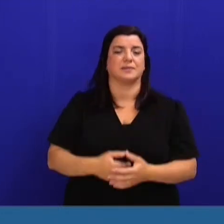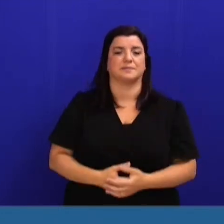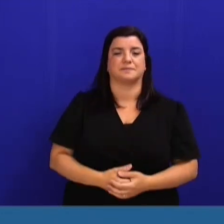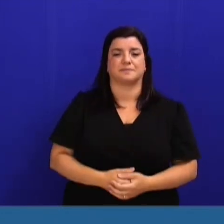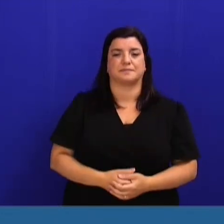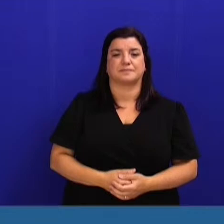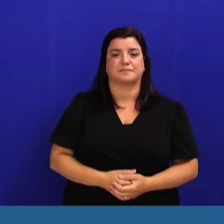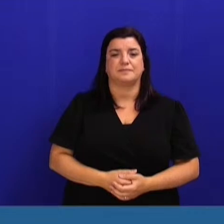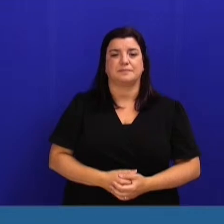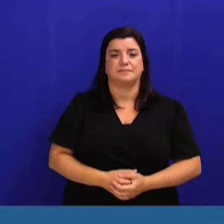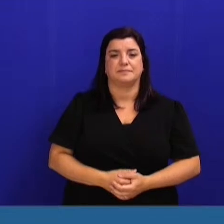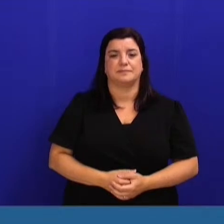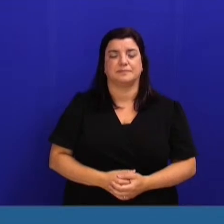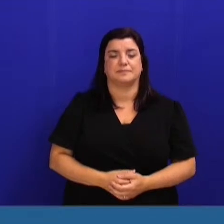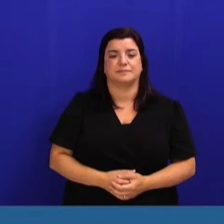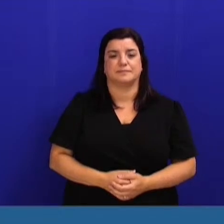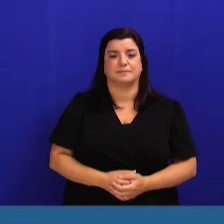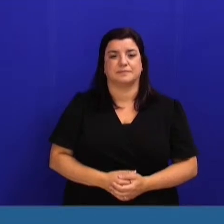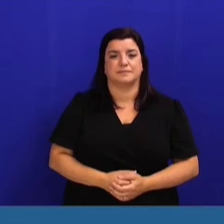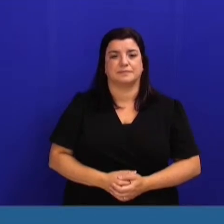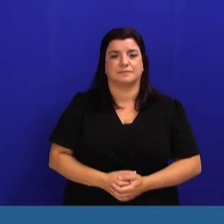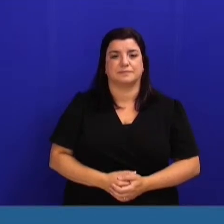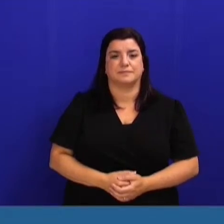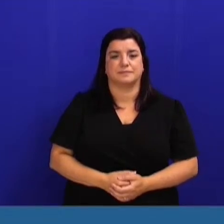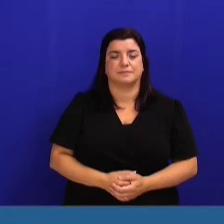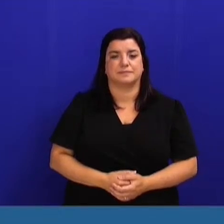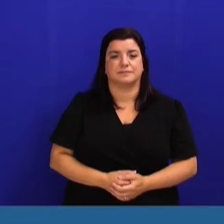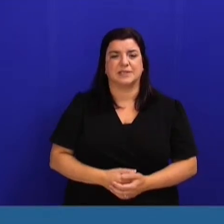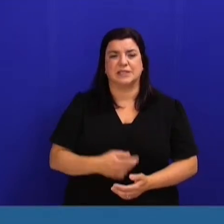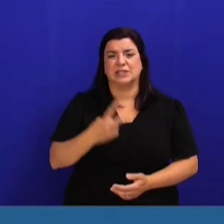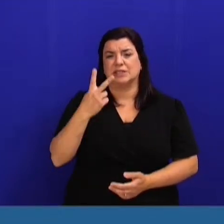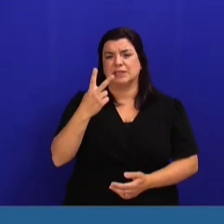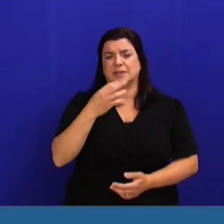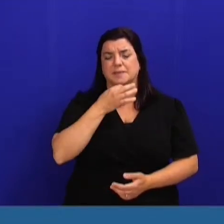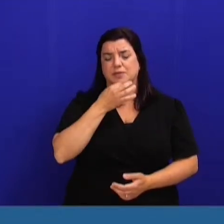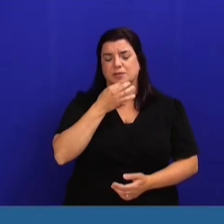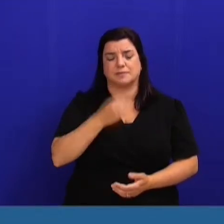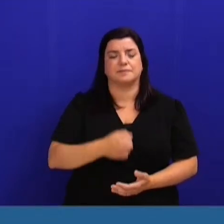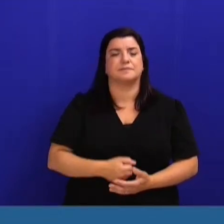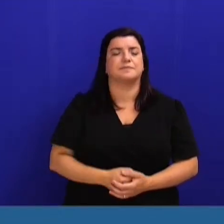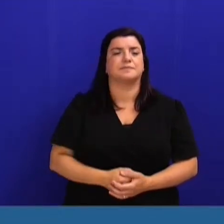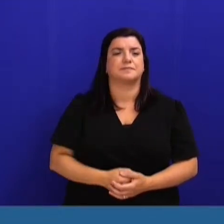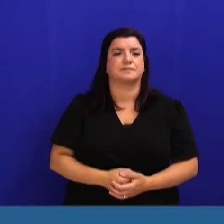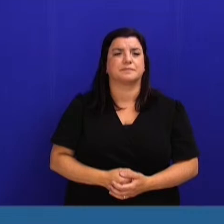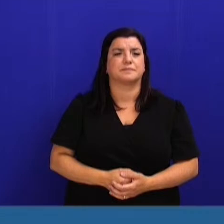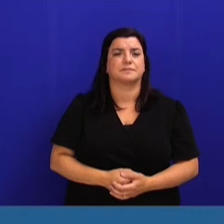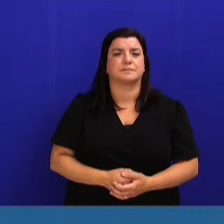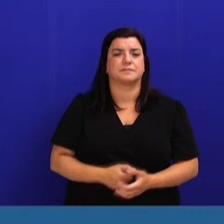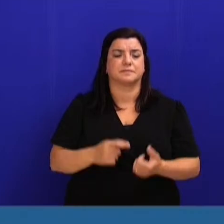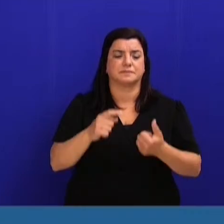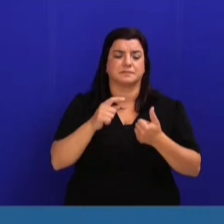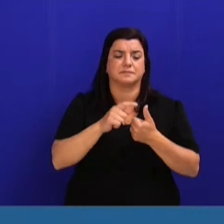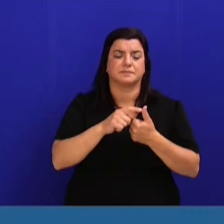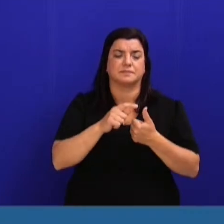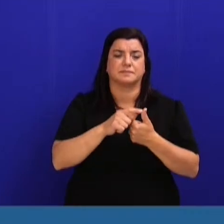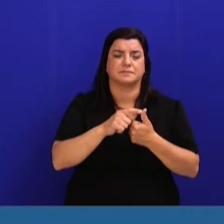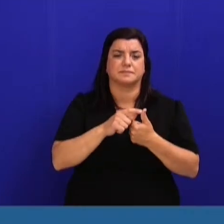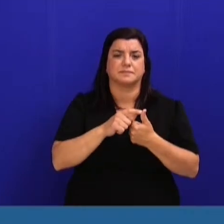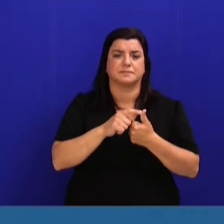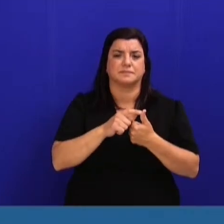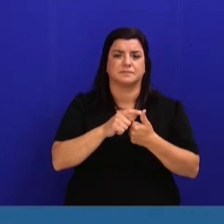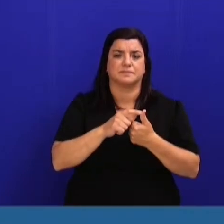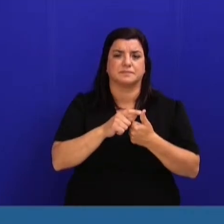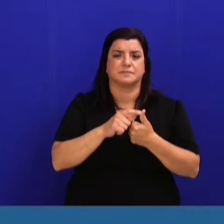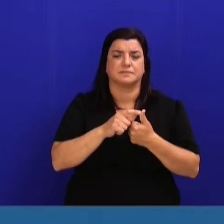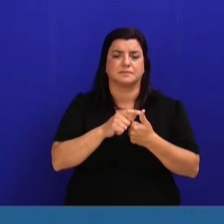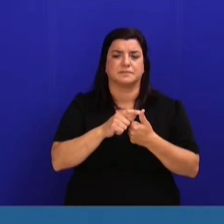Hi, Professor Gauci. 2 questions. So first of all, if you can just confirm that not a single person